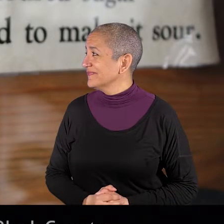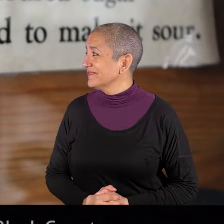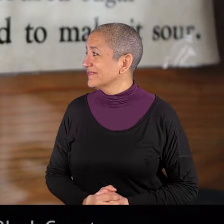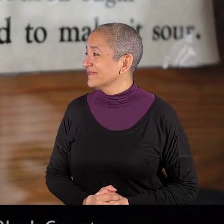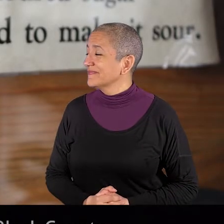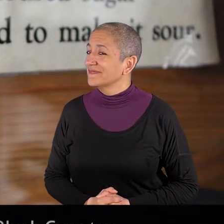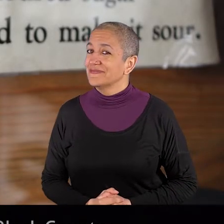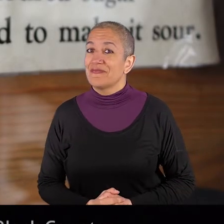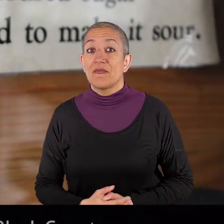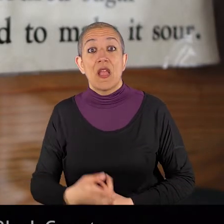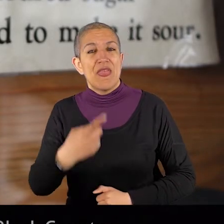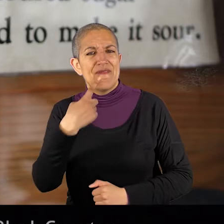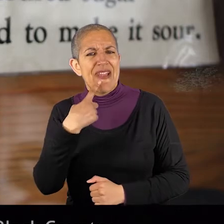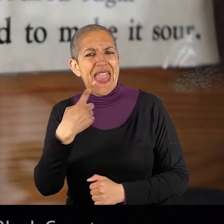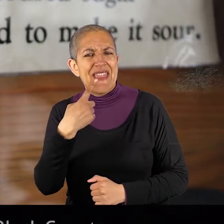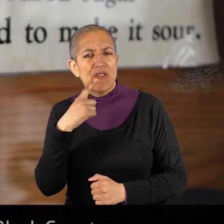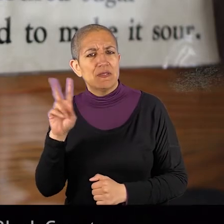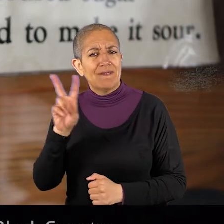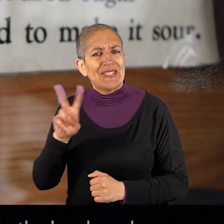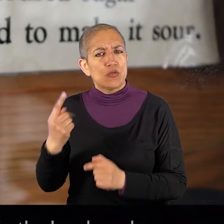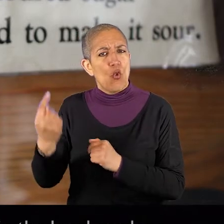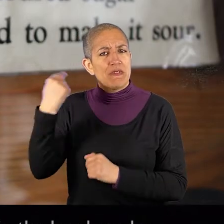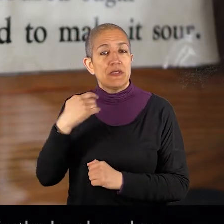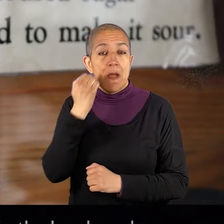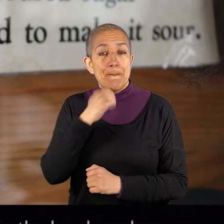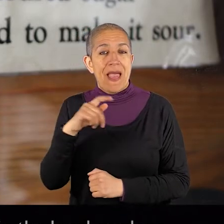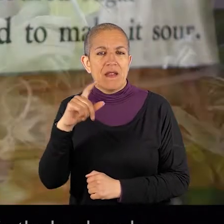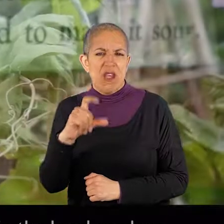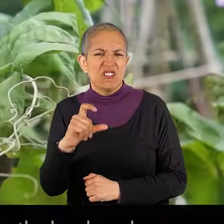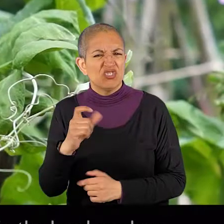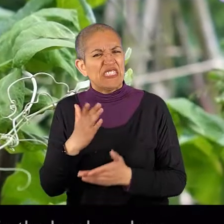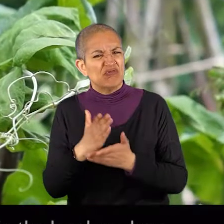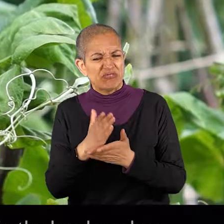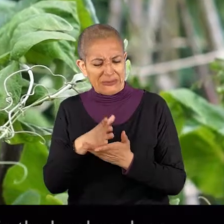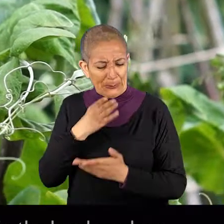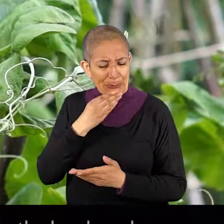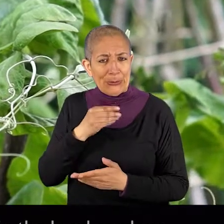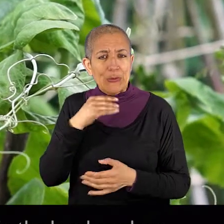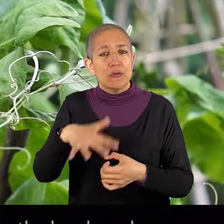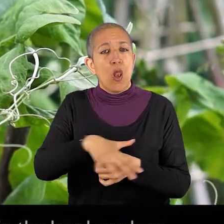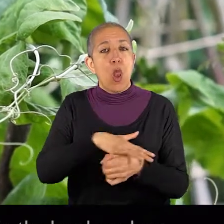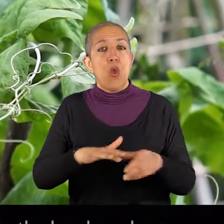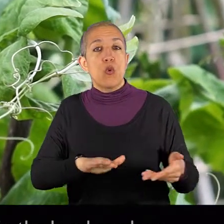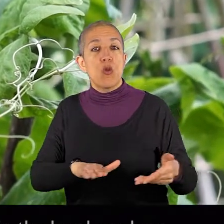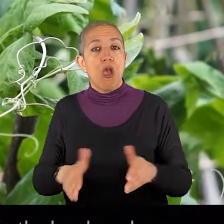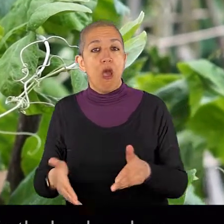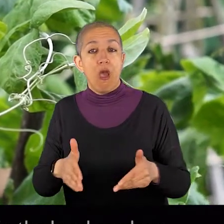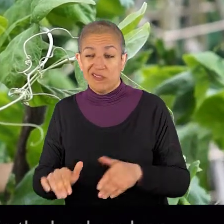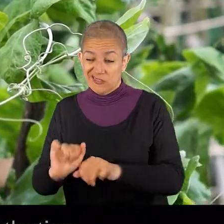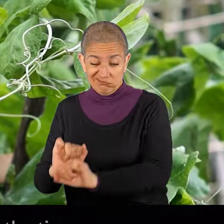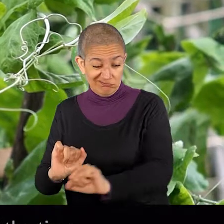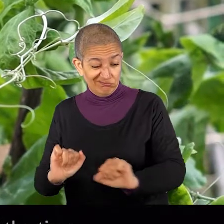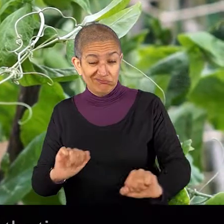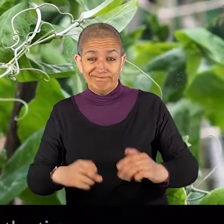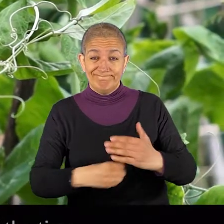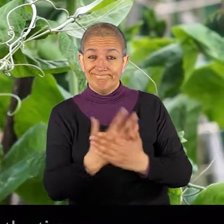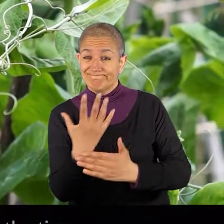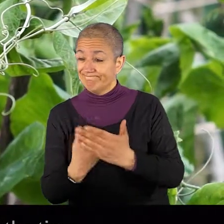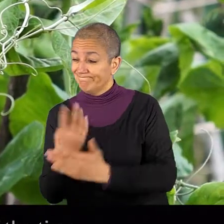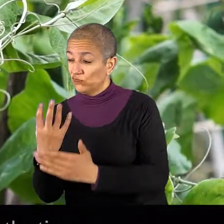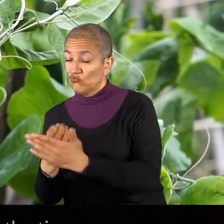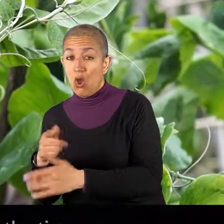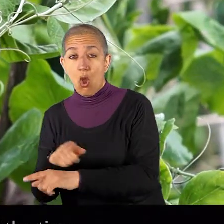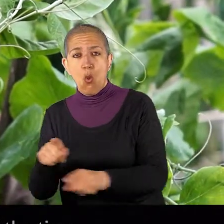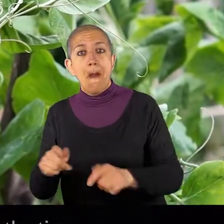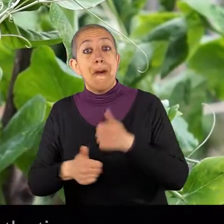Flavours in Victorian times in the Black Country would have been mainly what was grown in the local gardens. One of the most